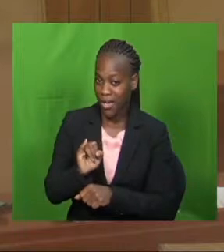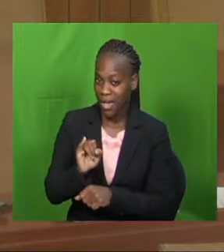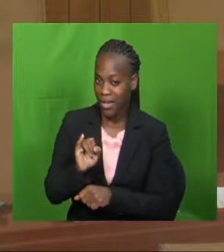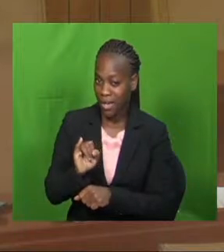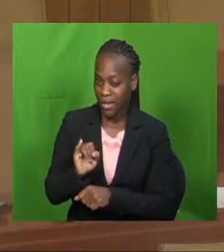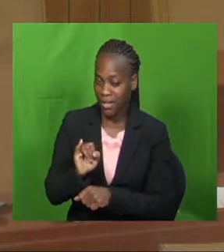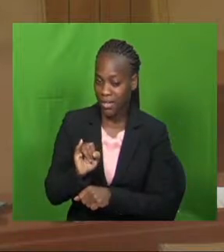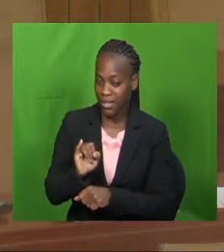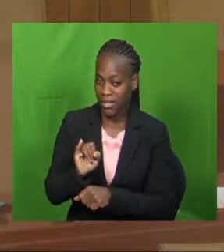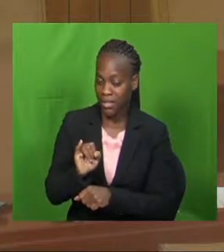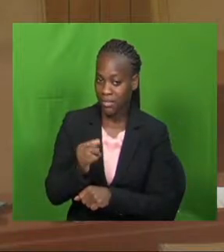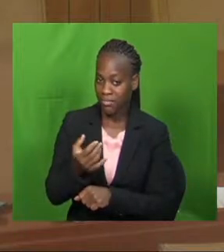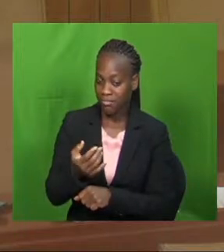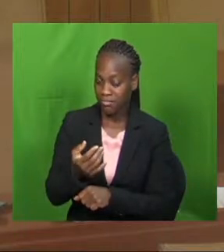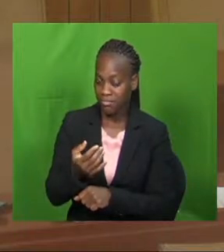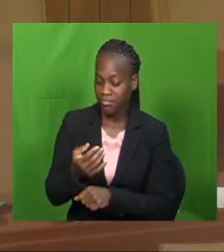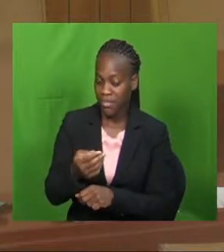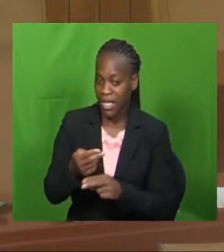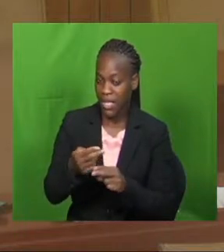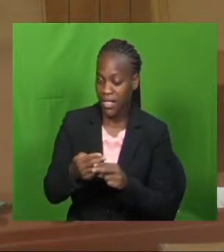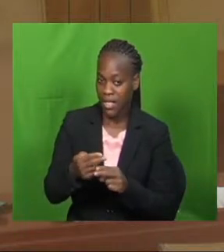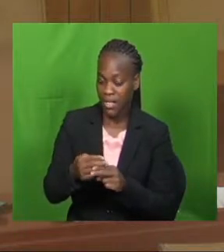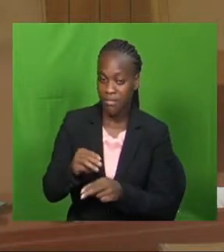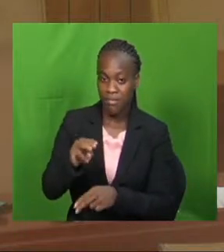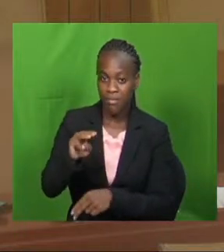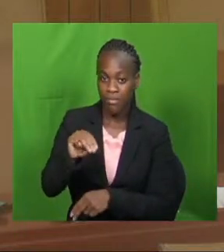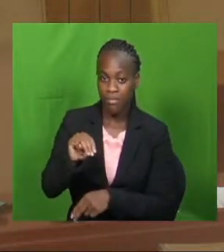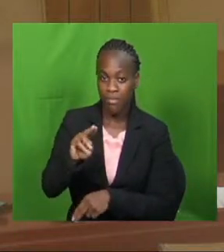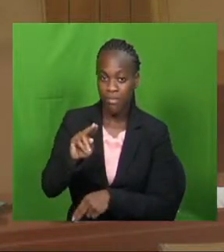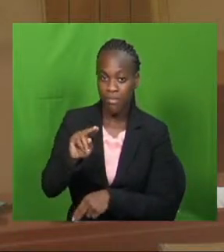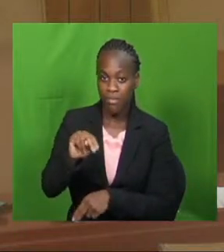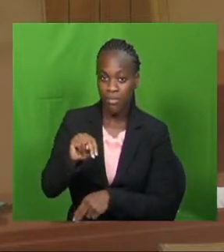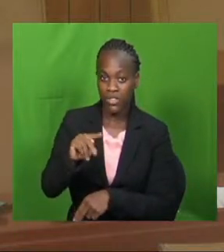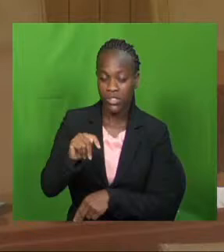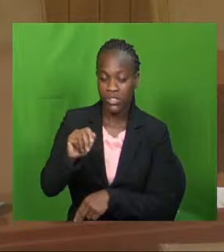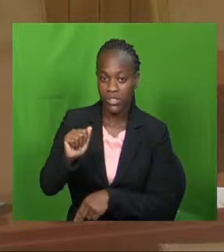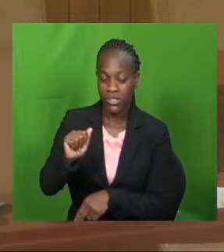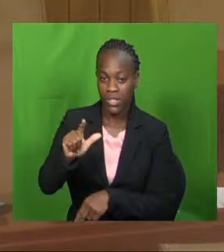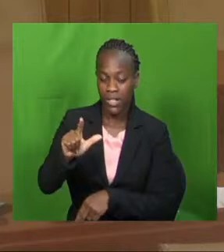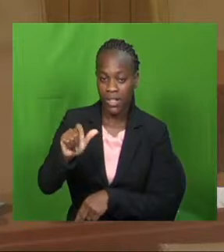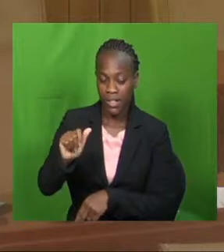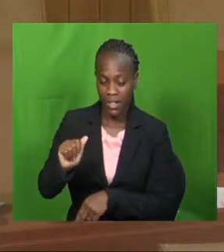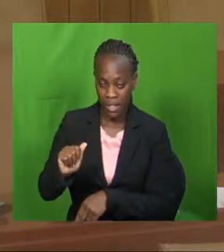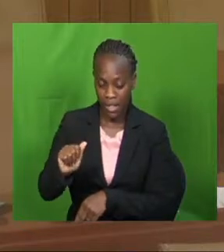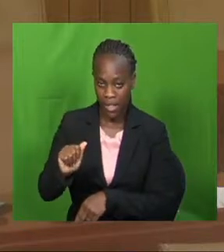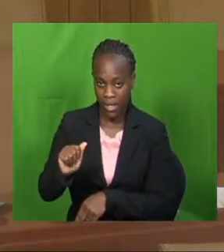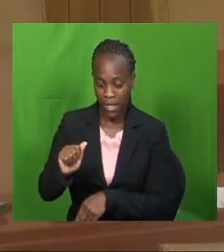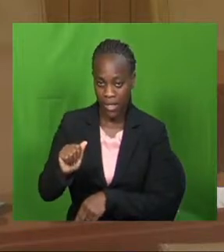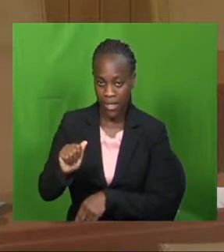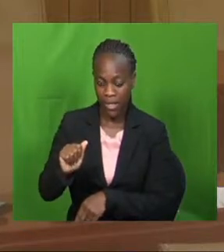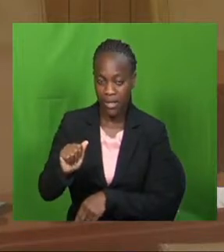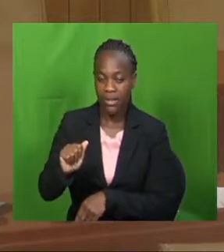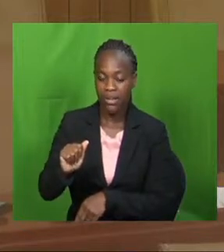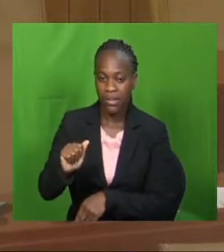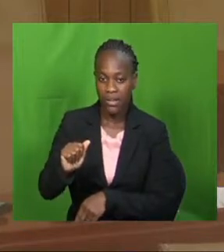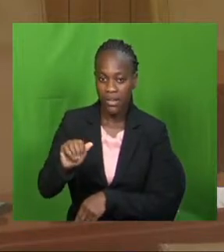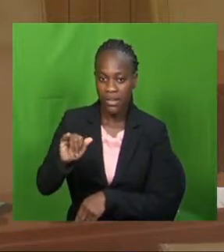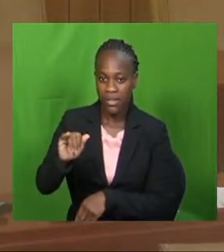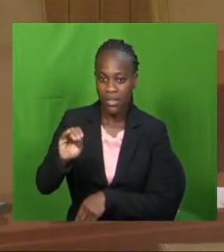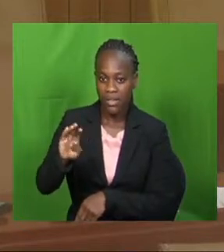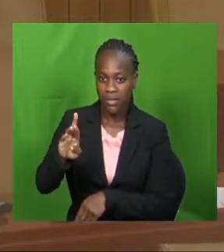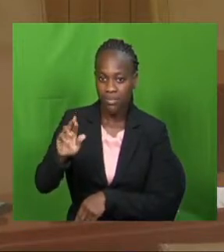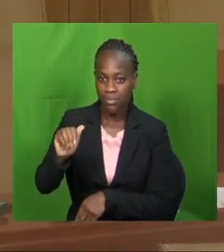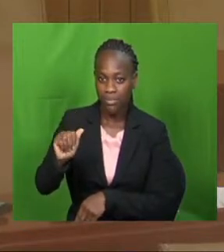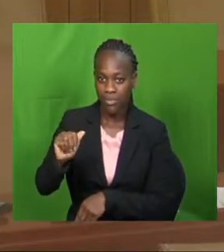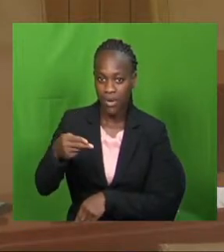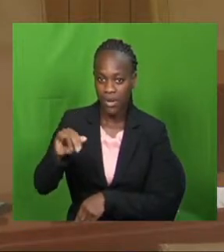Mr. Mutala Ibrahim Mohammed. I have issue with the arrangement of his name. If you look at